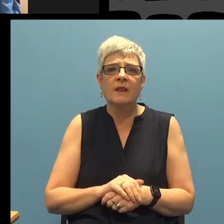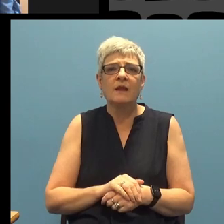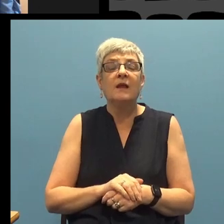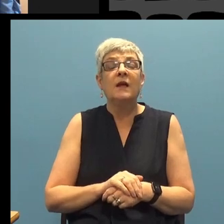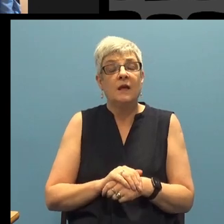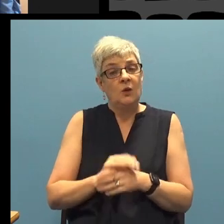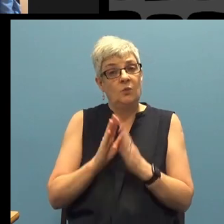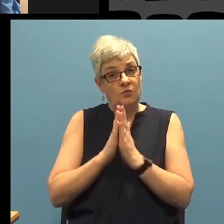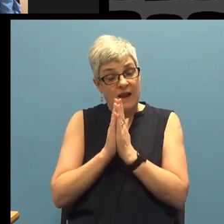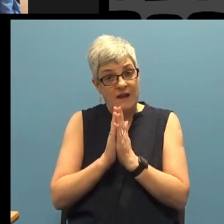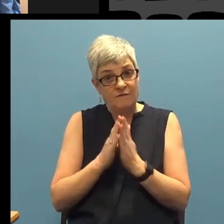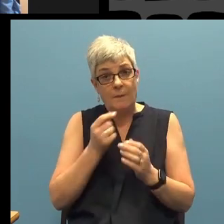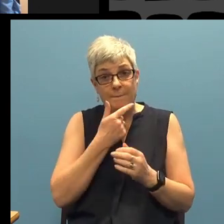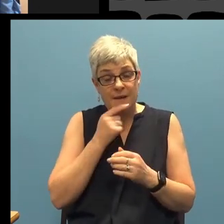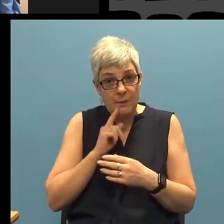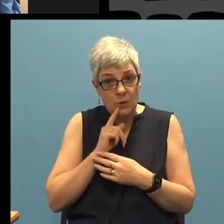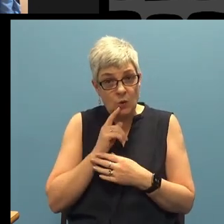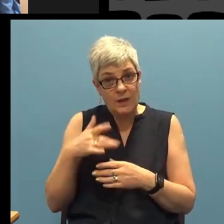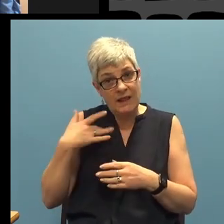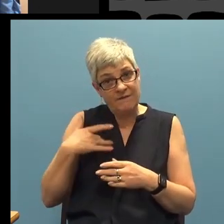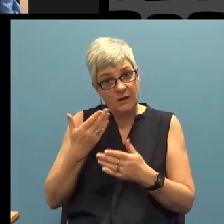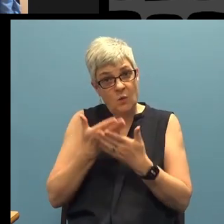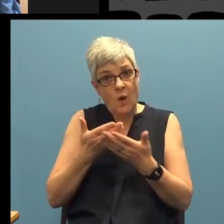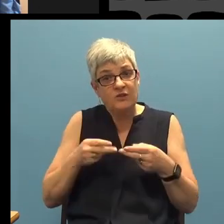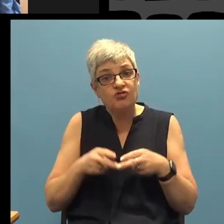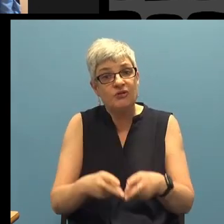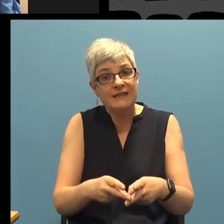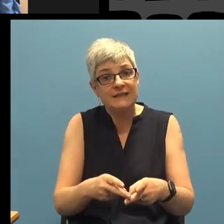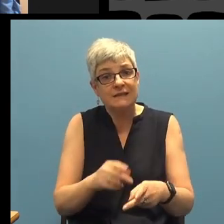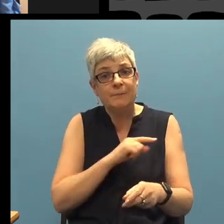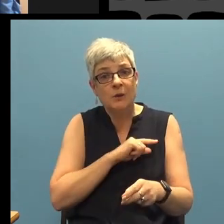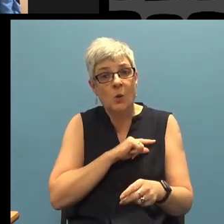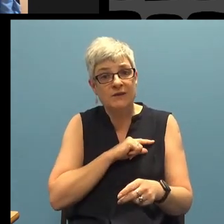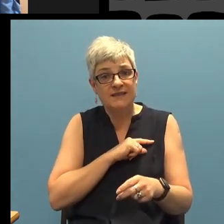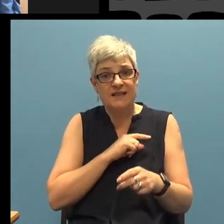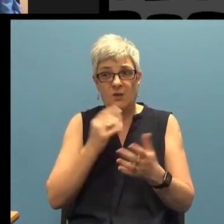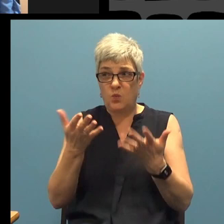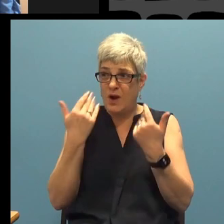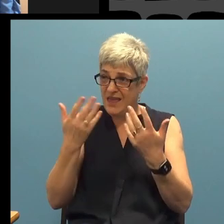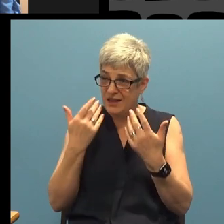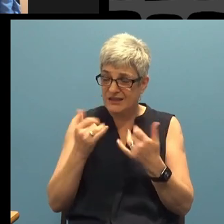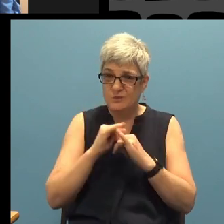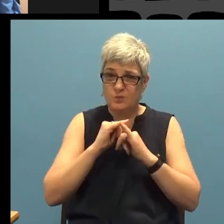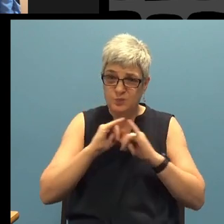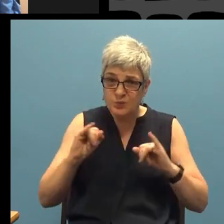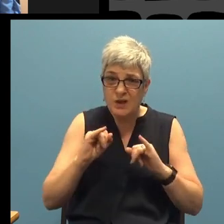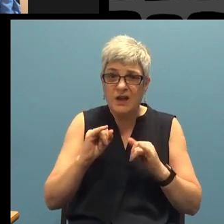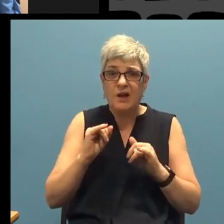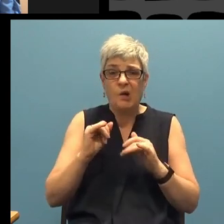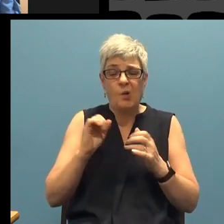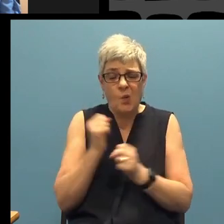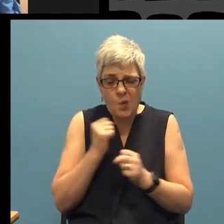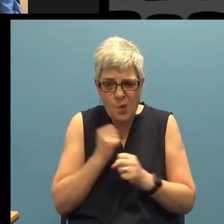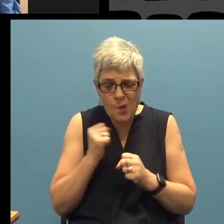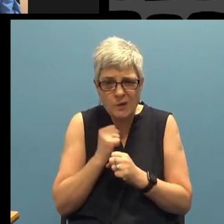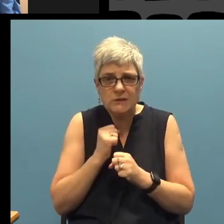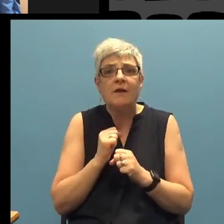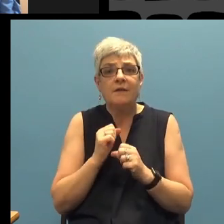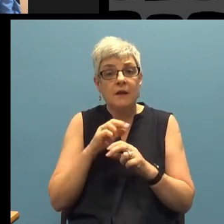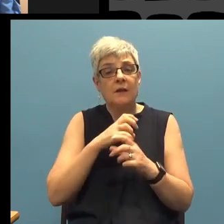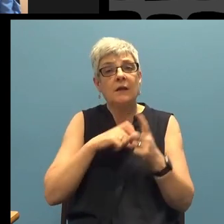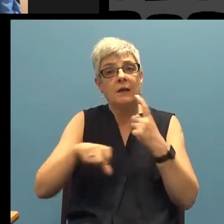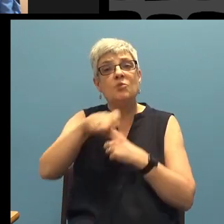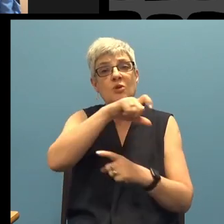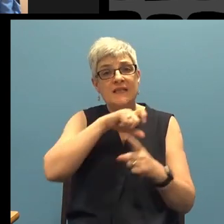And we pray for people who are living on the streets as the weather gets worse and colder, that they get support from the community and